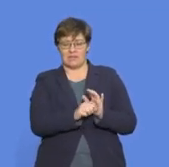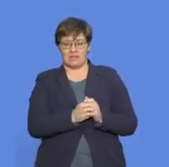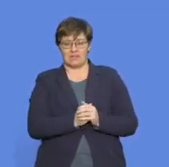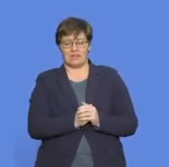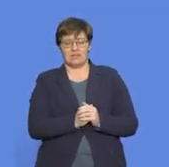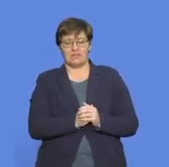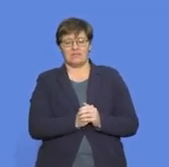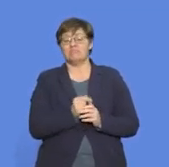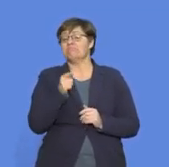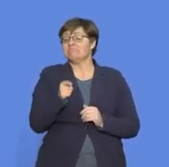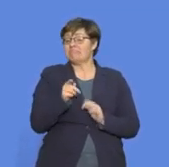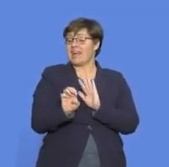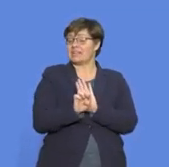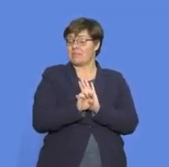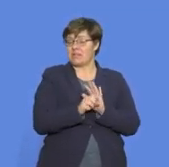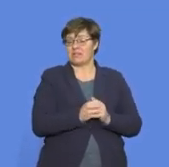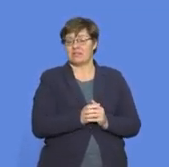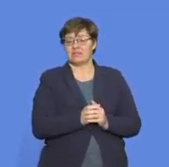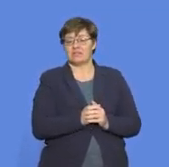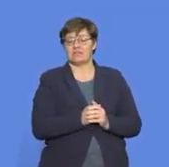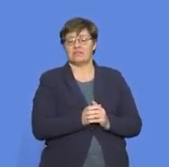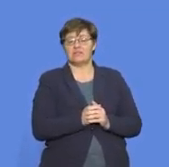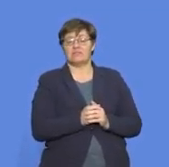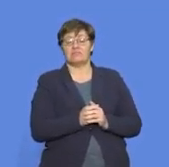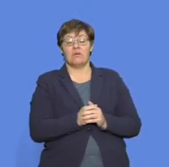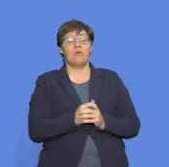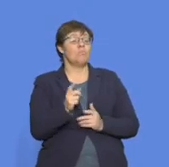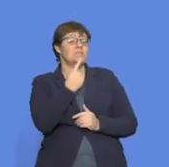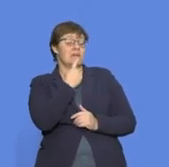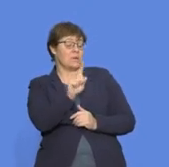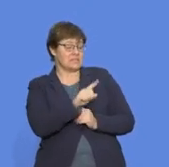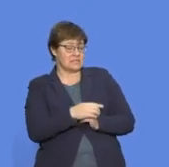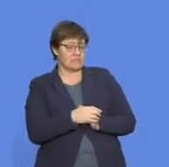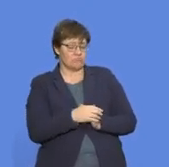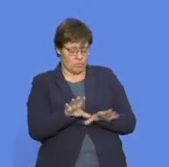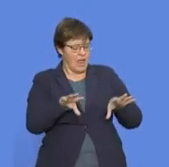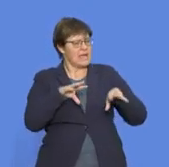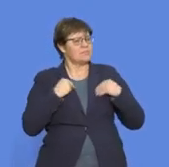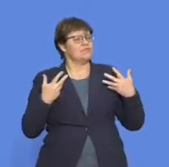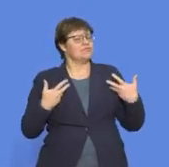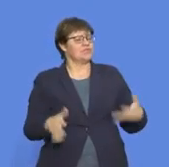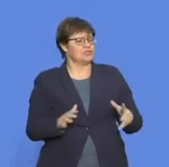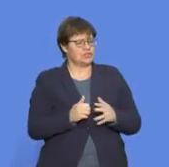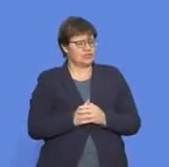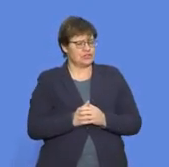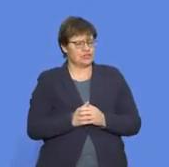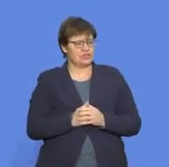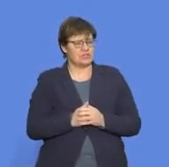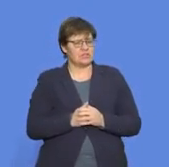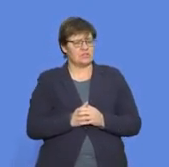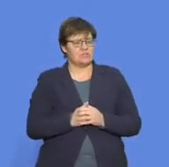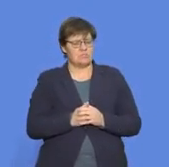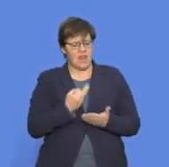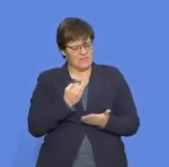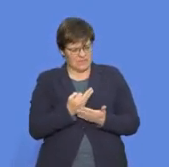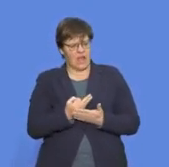this example, we know or we say and we accept it that this is fact, that